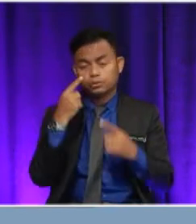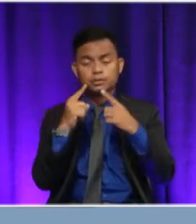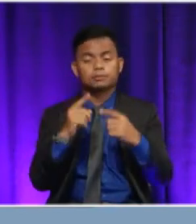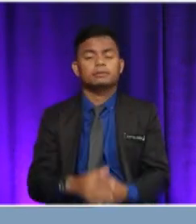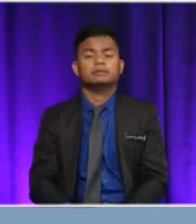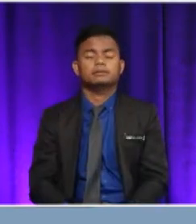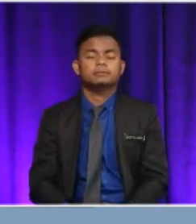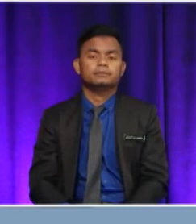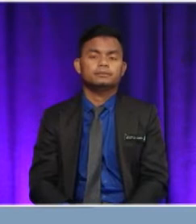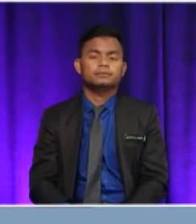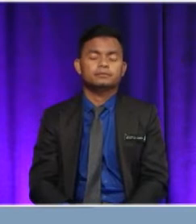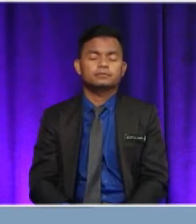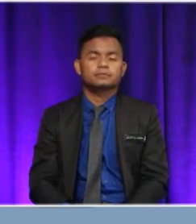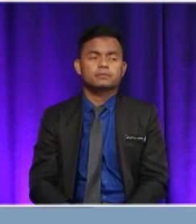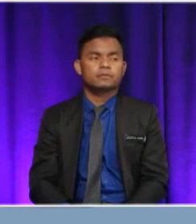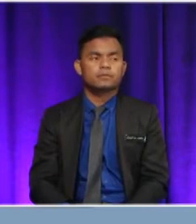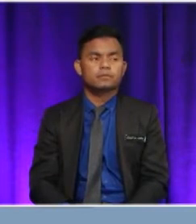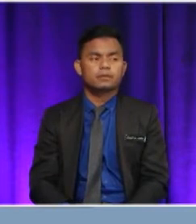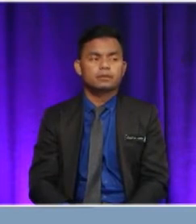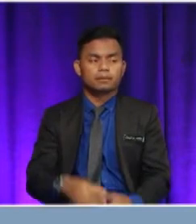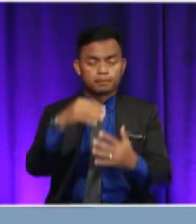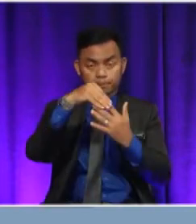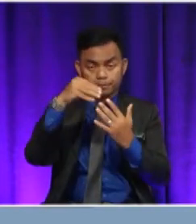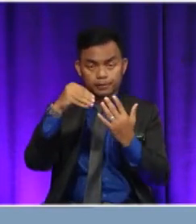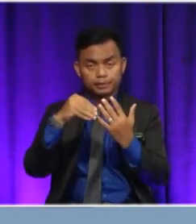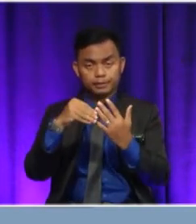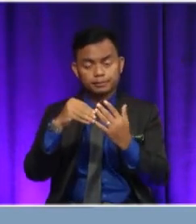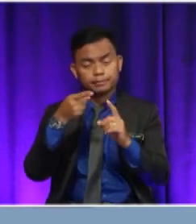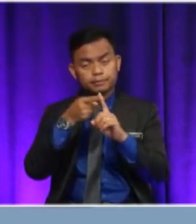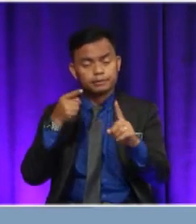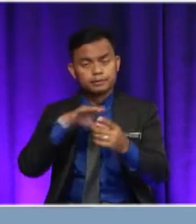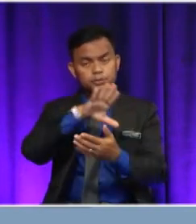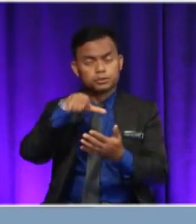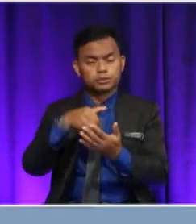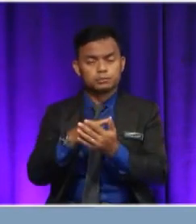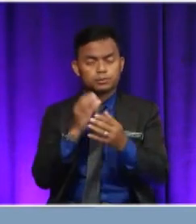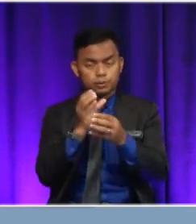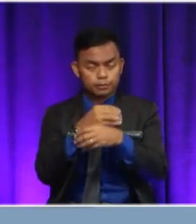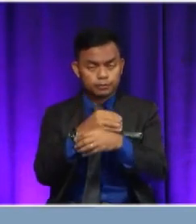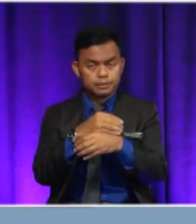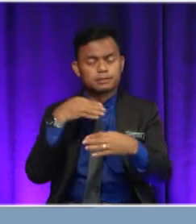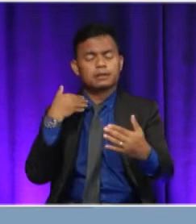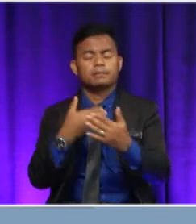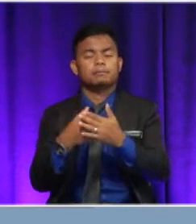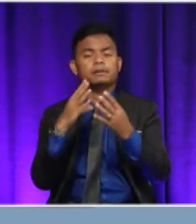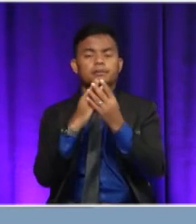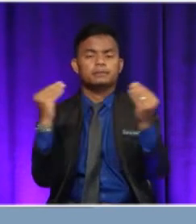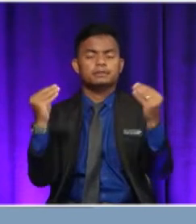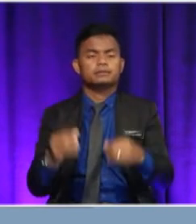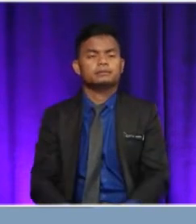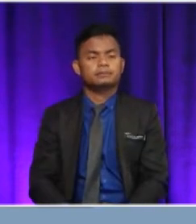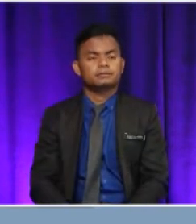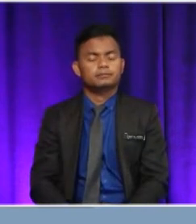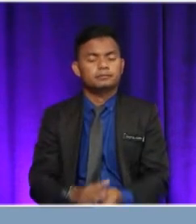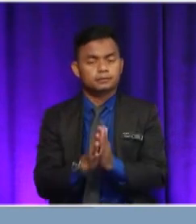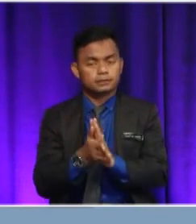Peruvian mentioned is Cho, and Cho stayed with him for most of his journey and until the end. So yeah, this